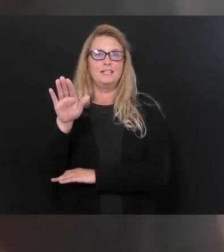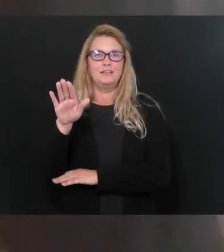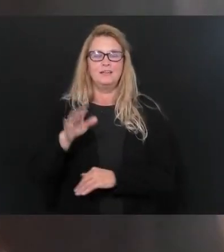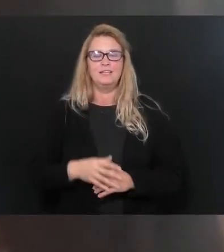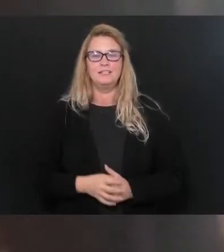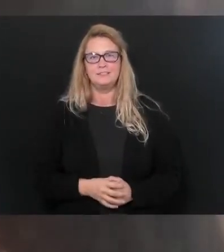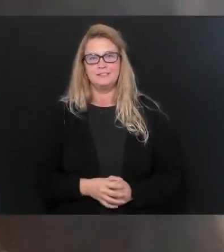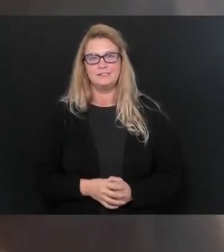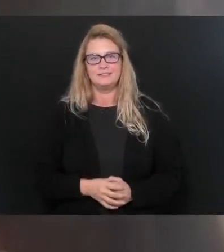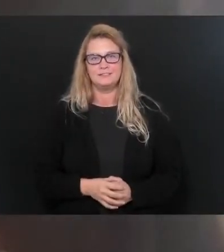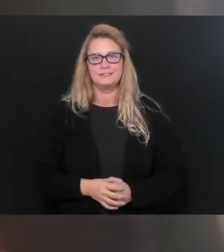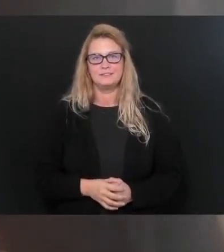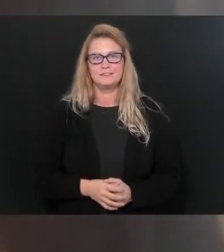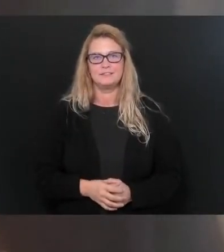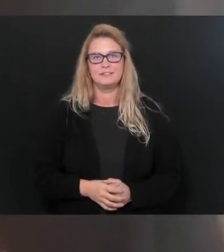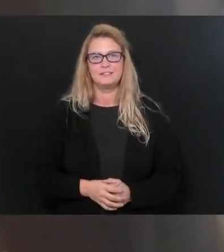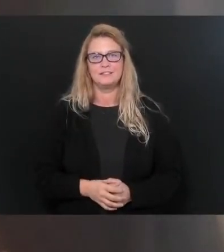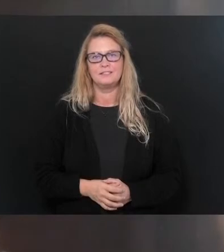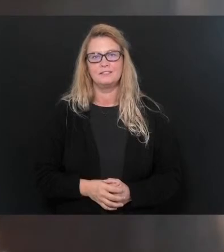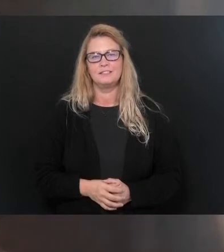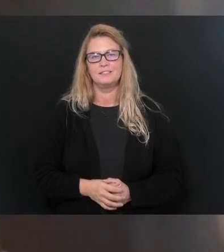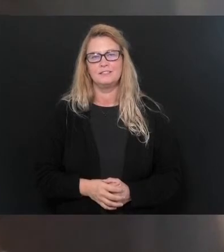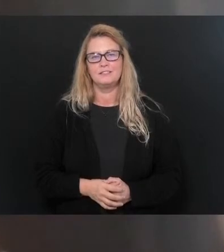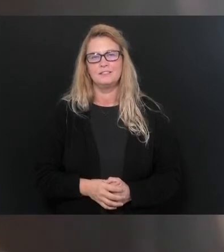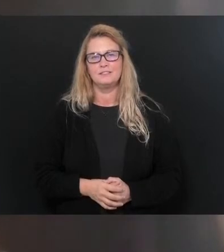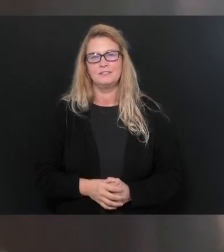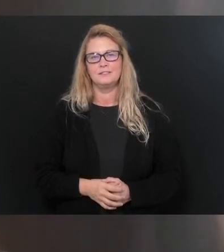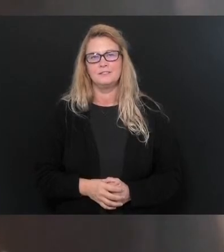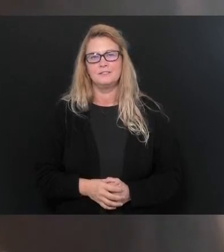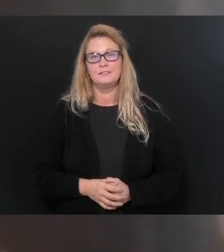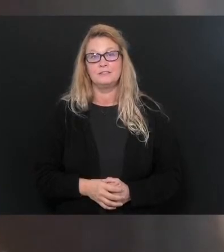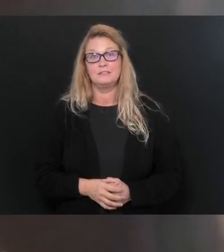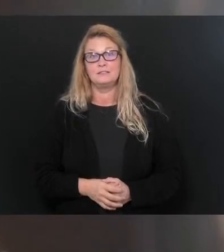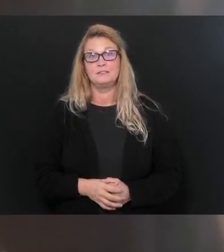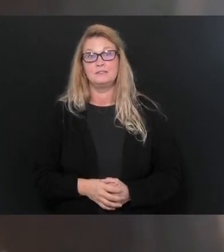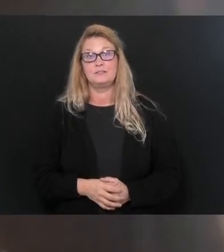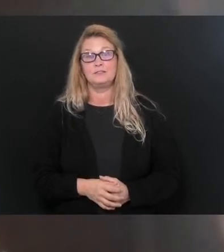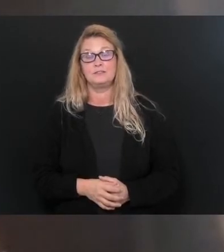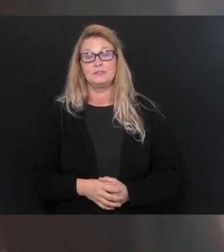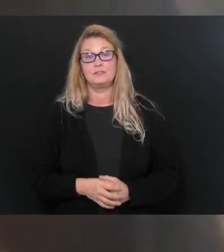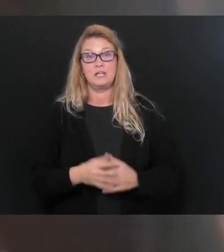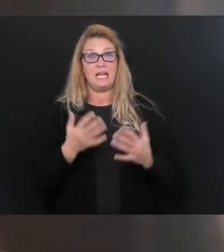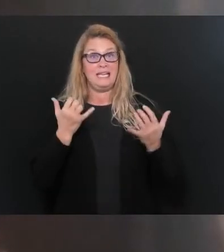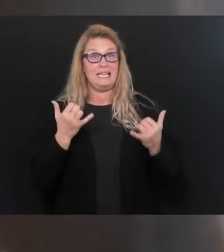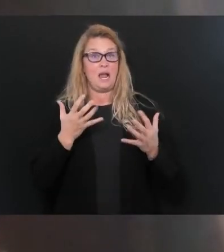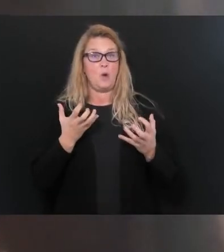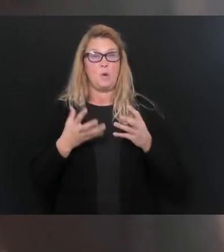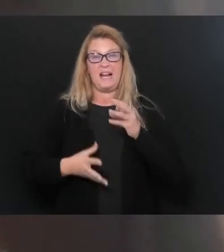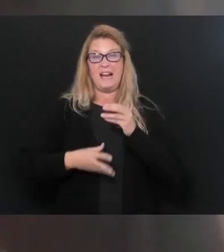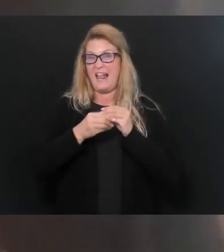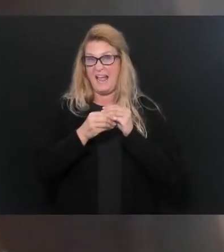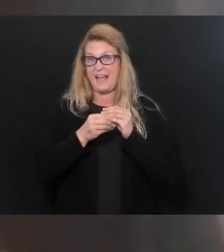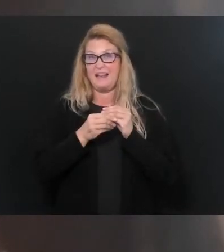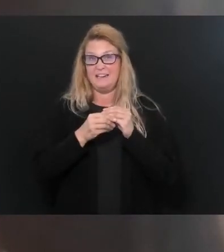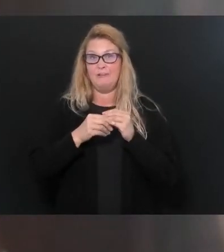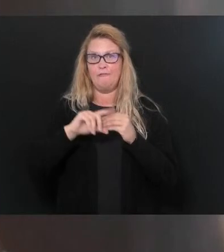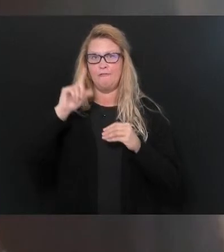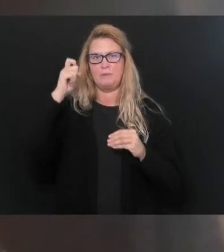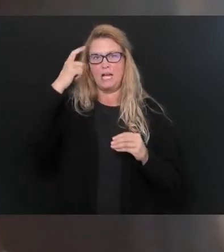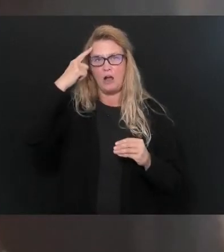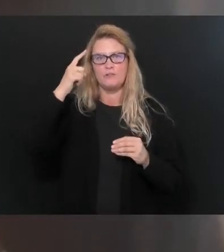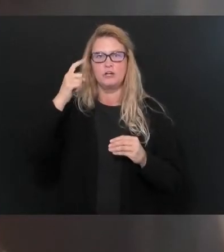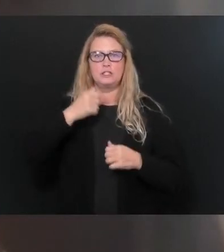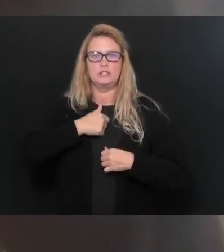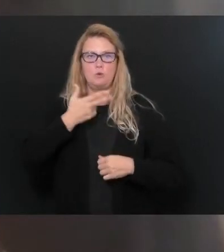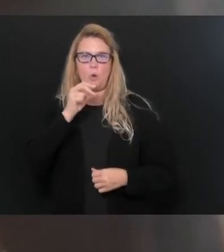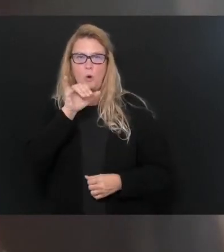following with what the governor said and with what General Hoyer said, we are very hopeful and